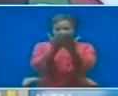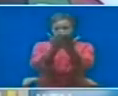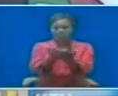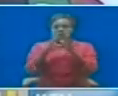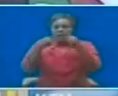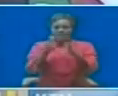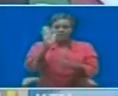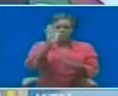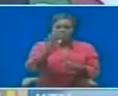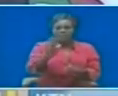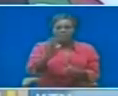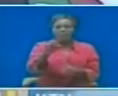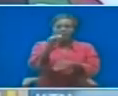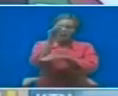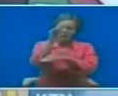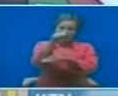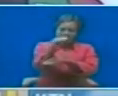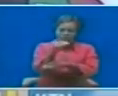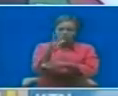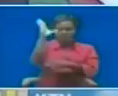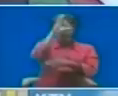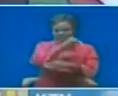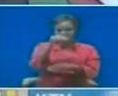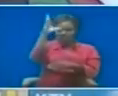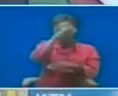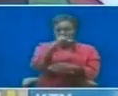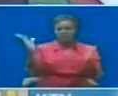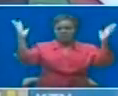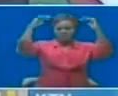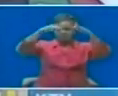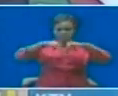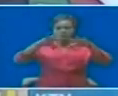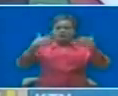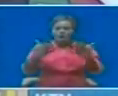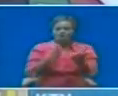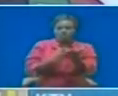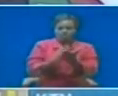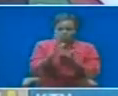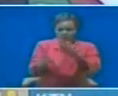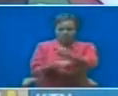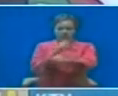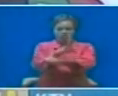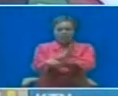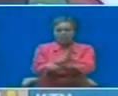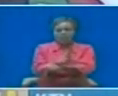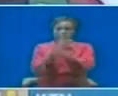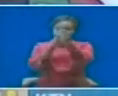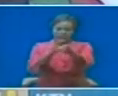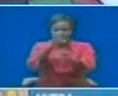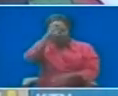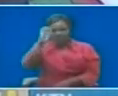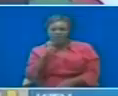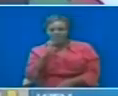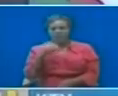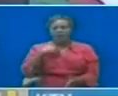responses to the president's request to either skip out on the conference altogether or attend via video link. Edith Kimani reports. All